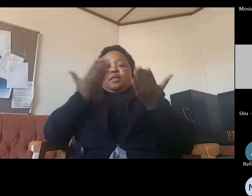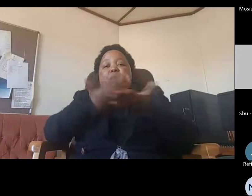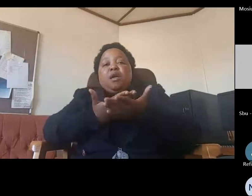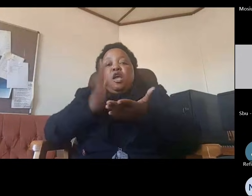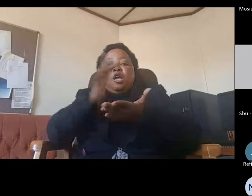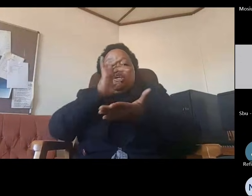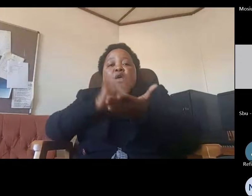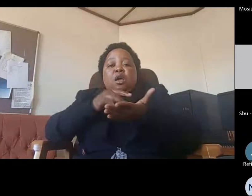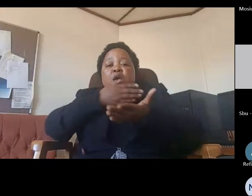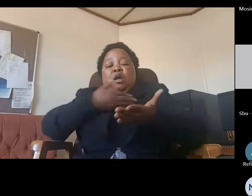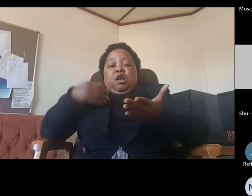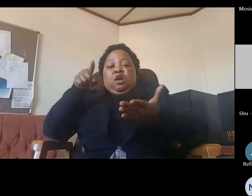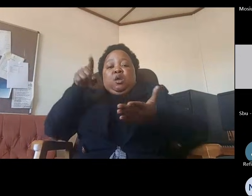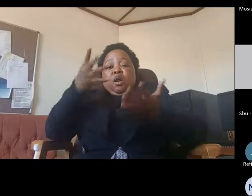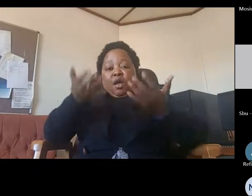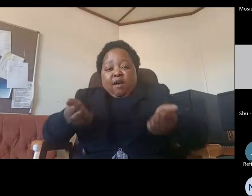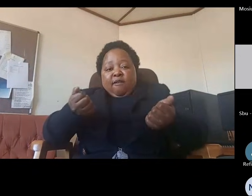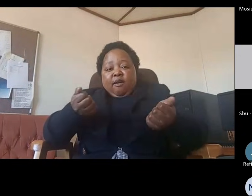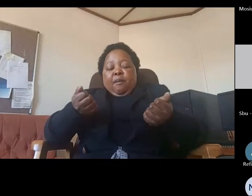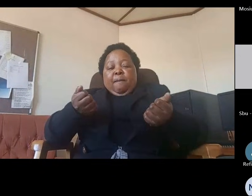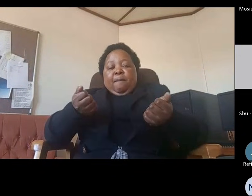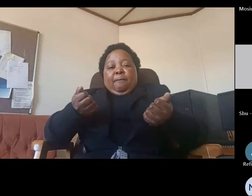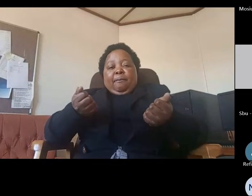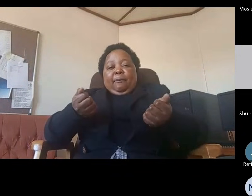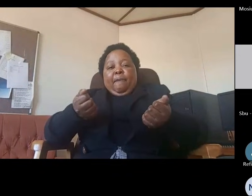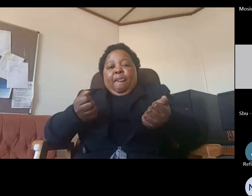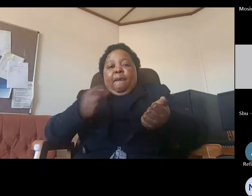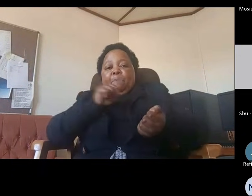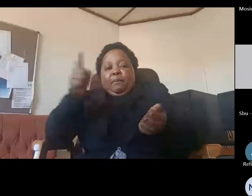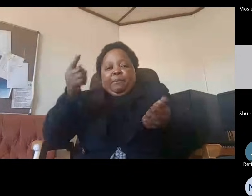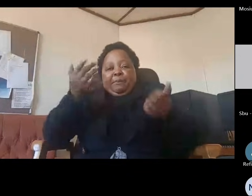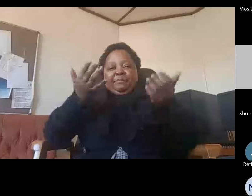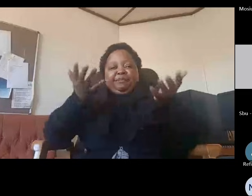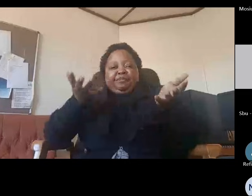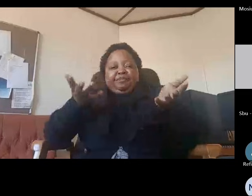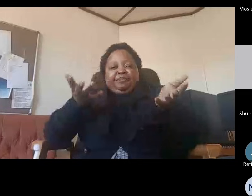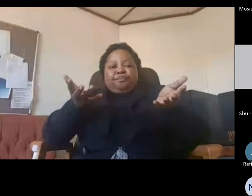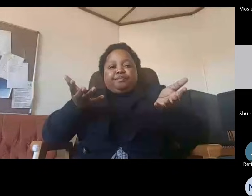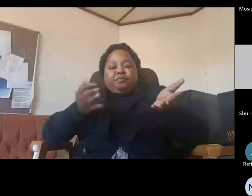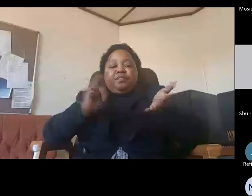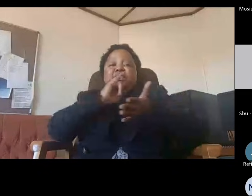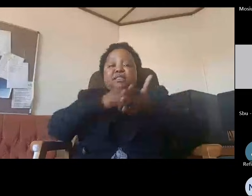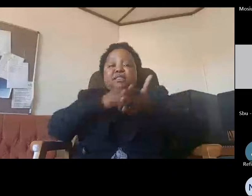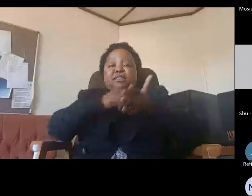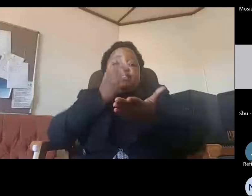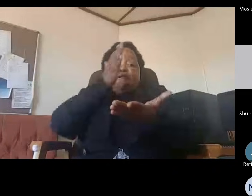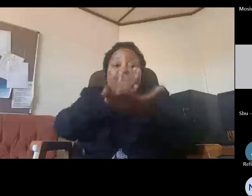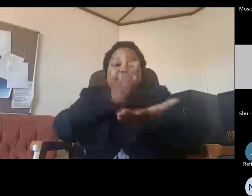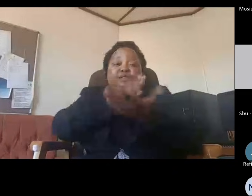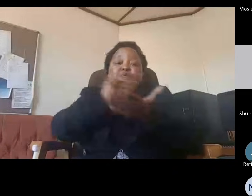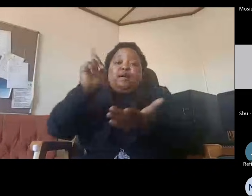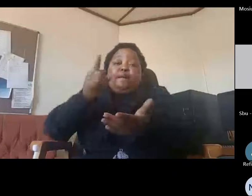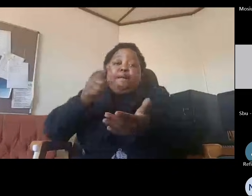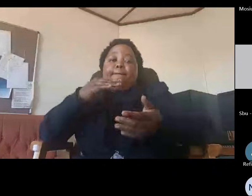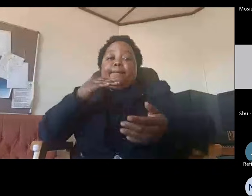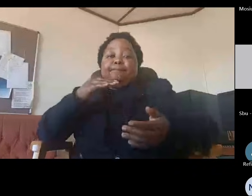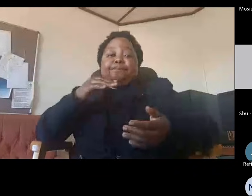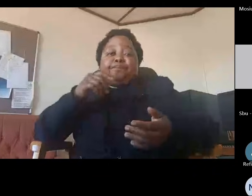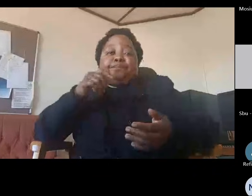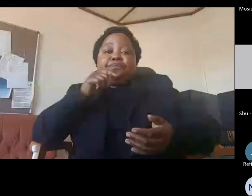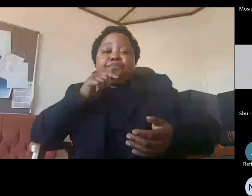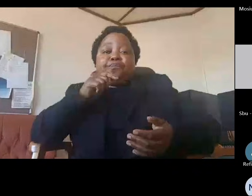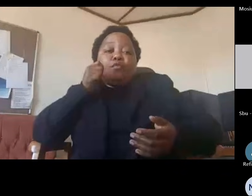had. It's just a fact that being a Mosotho boy or a man, to